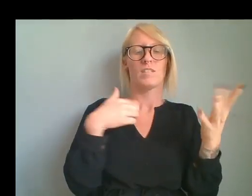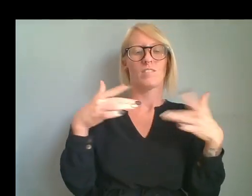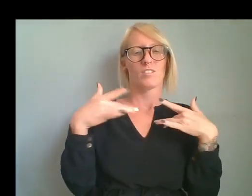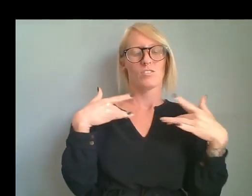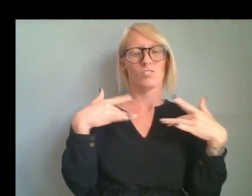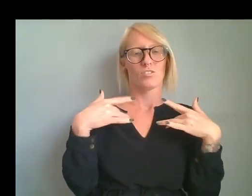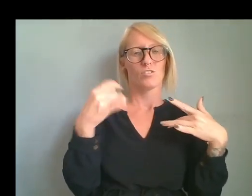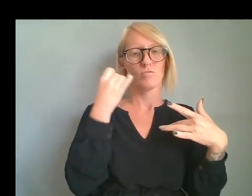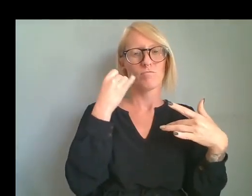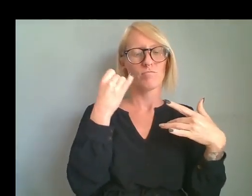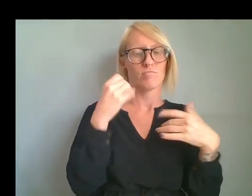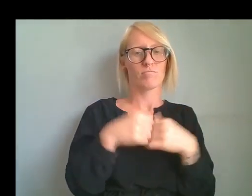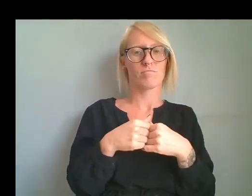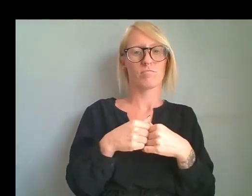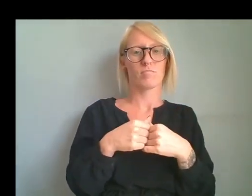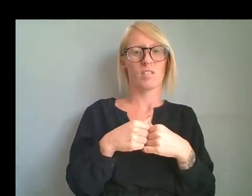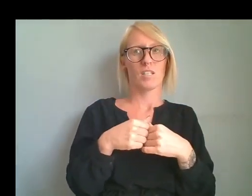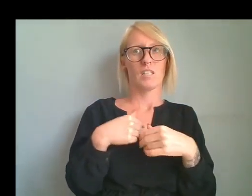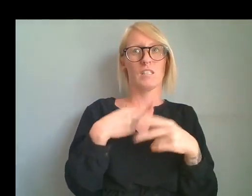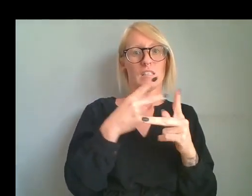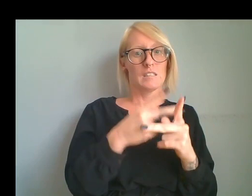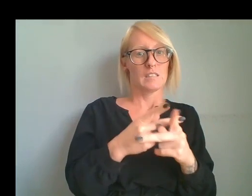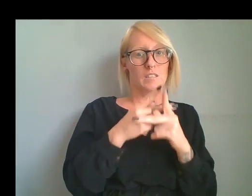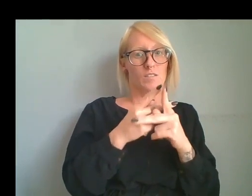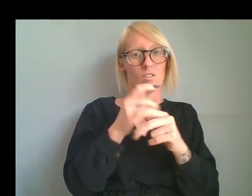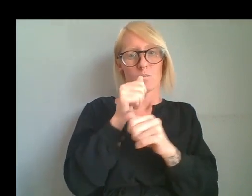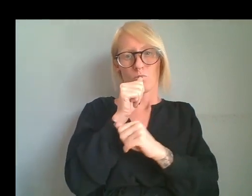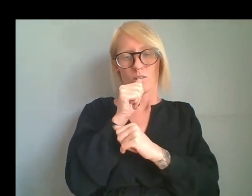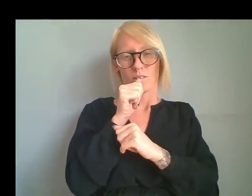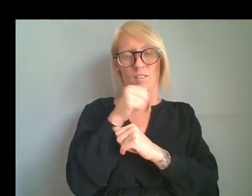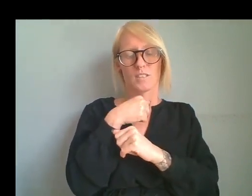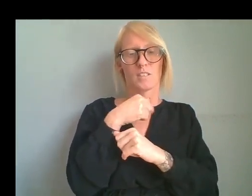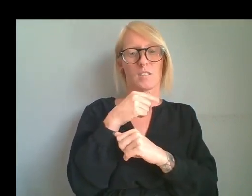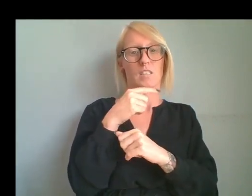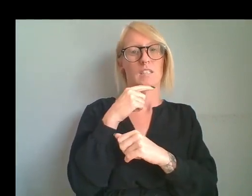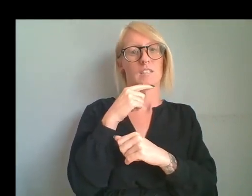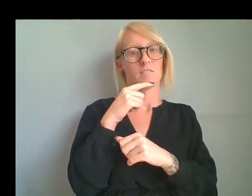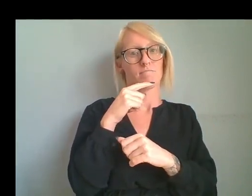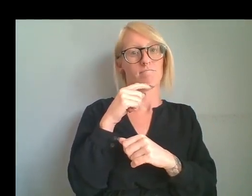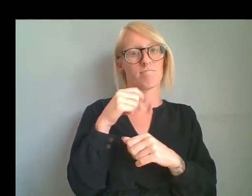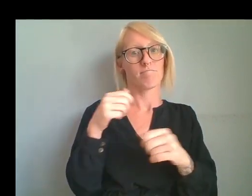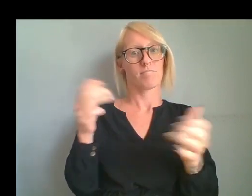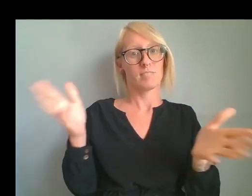your privacy, you want to be careful what's being shared about you, I would definitely try to stay